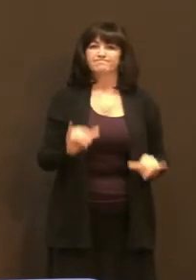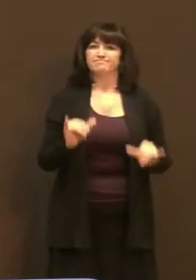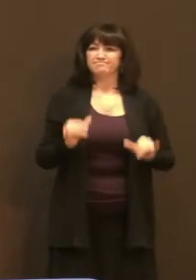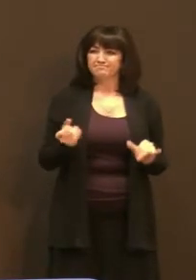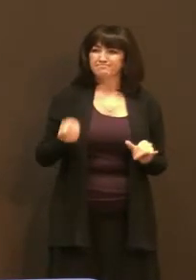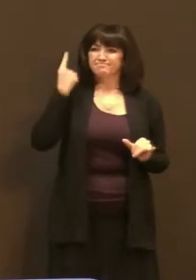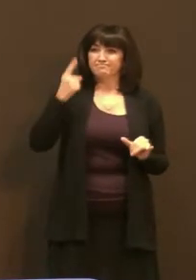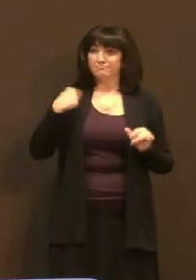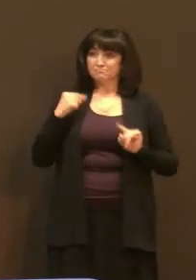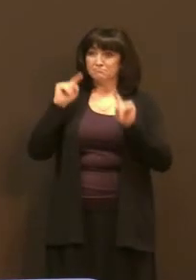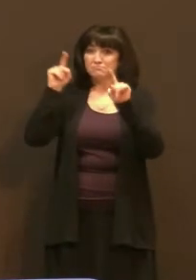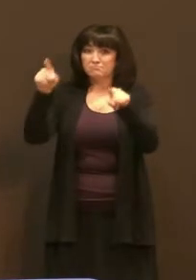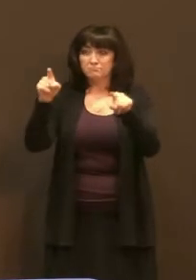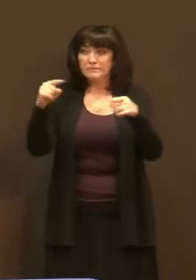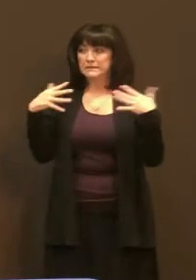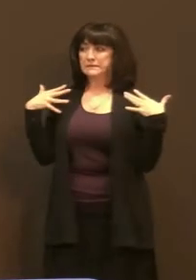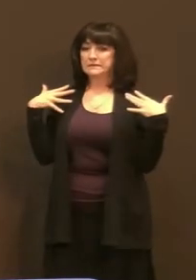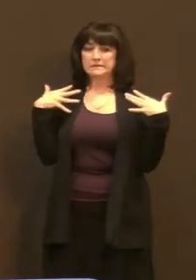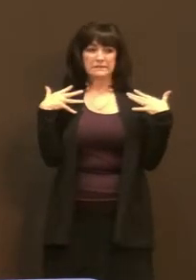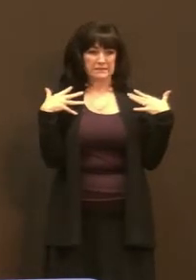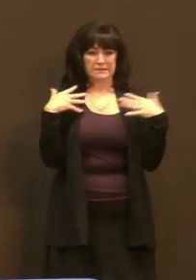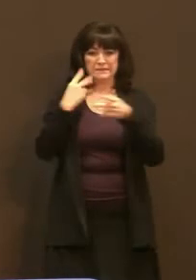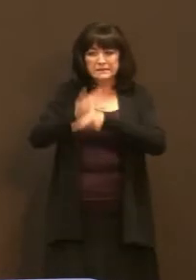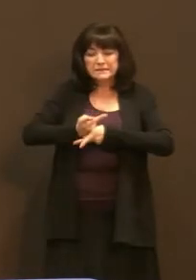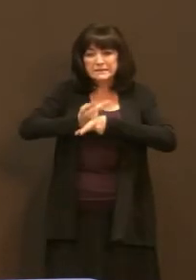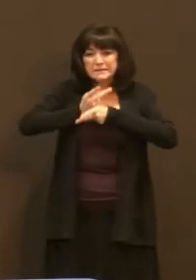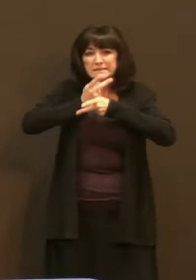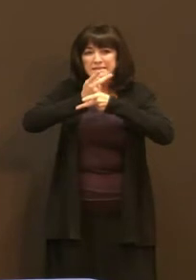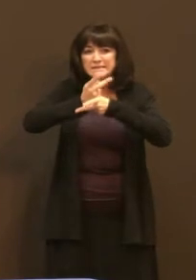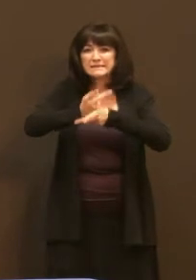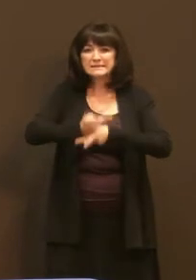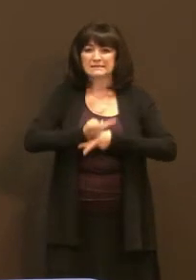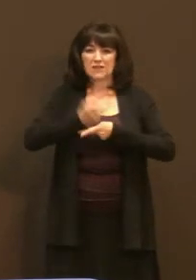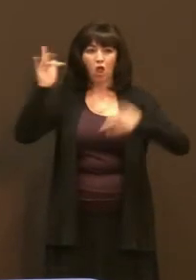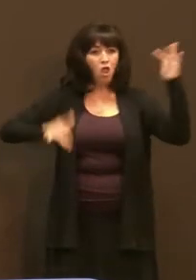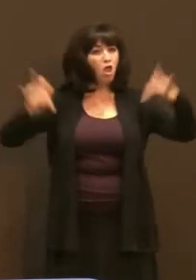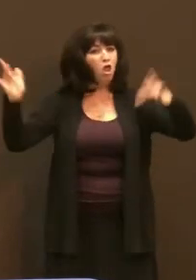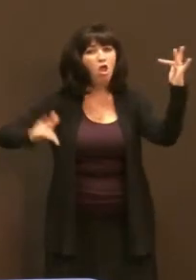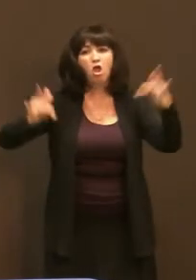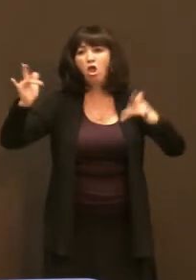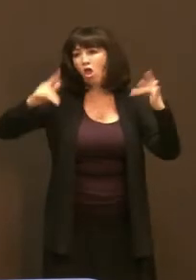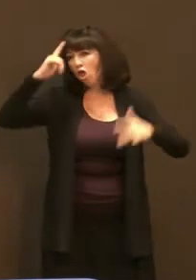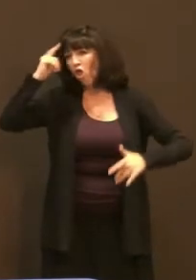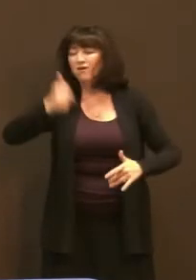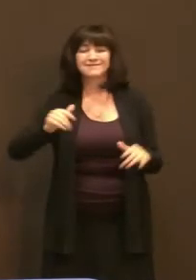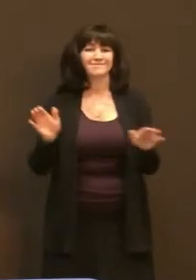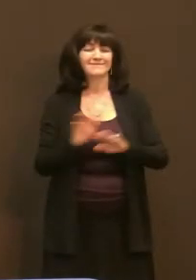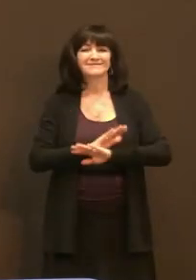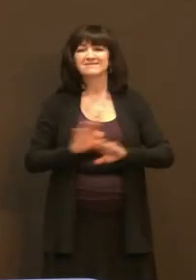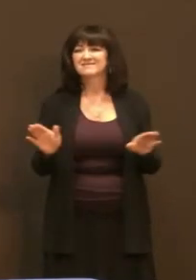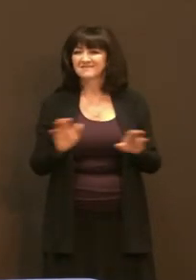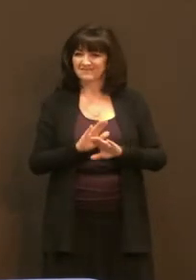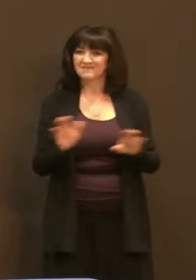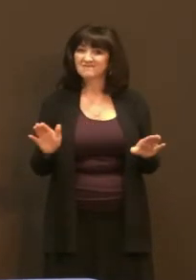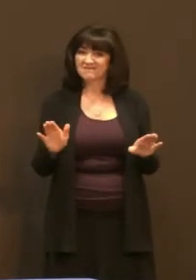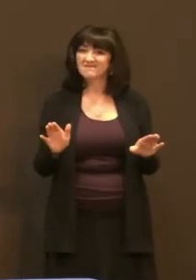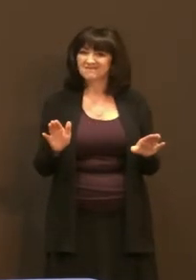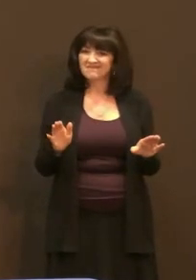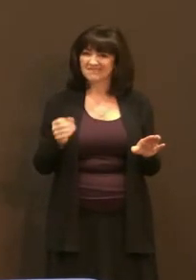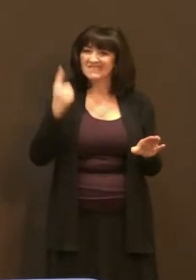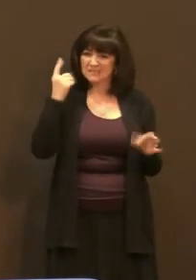now. And so, again, you have to assume that it's in the places where we are spending our